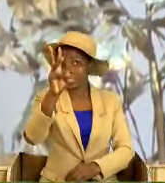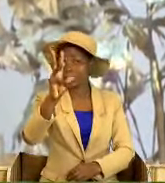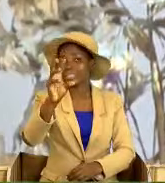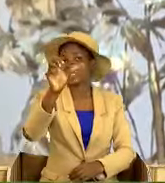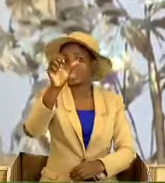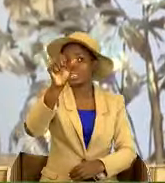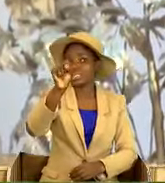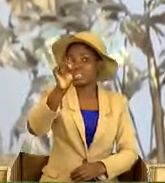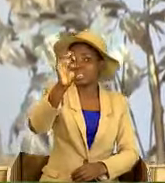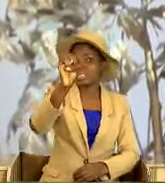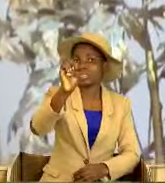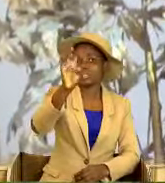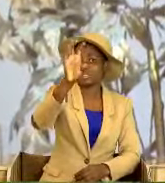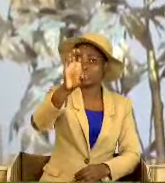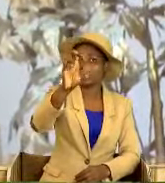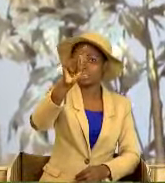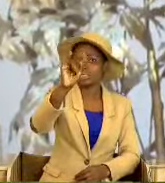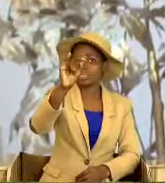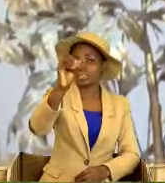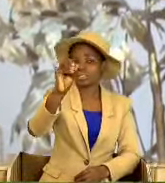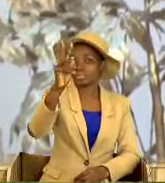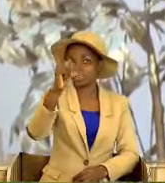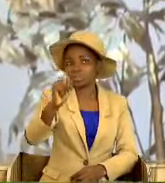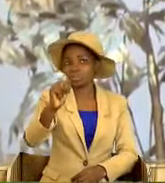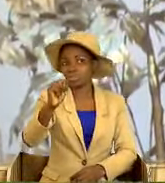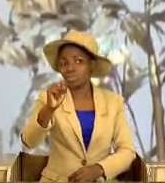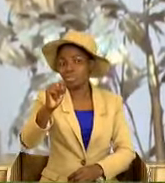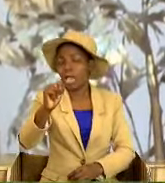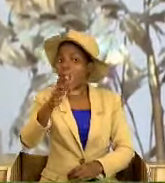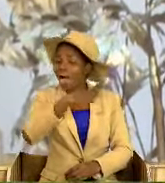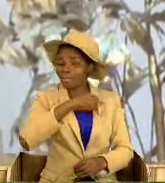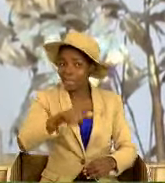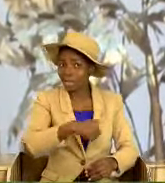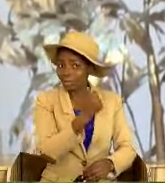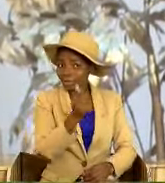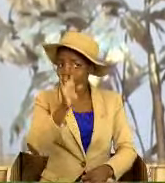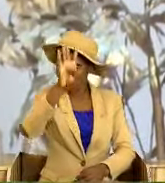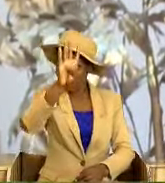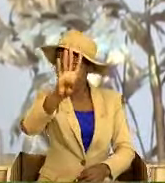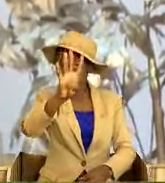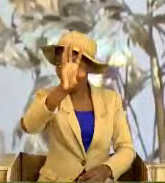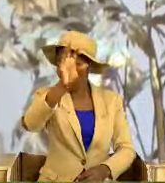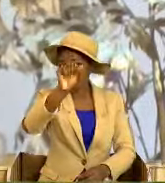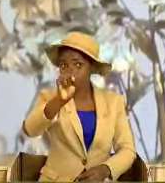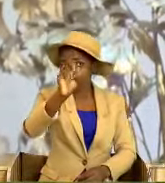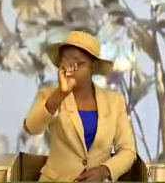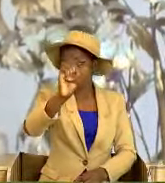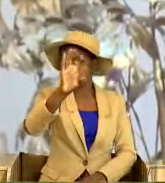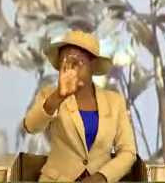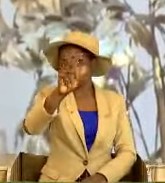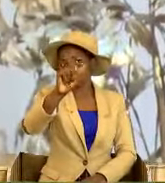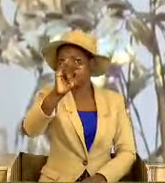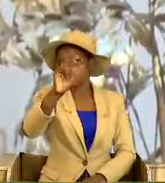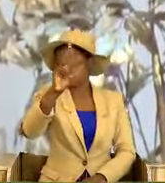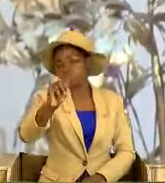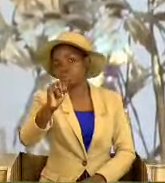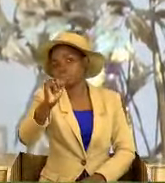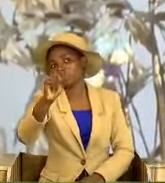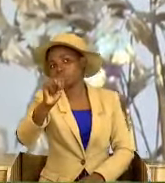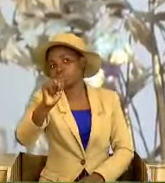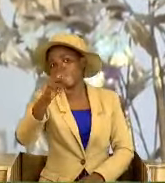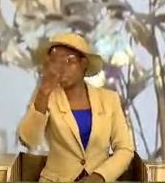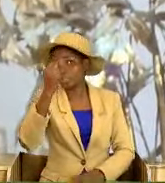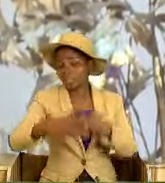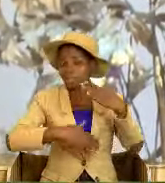section depending on the level at that point so on which um I agreed on Sunday the next